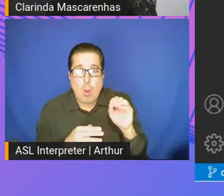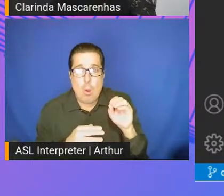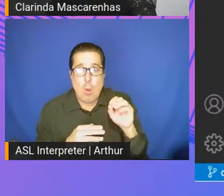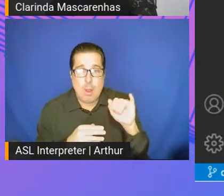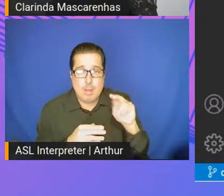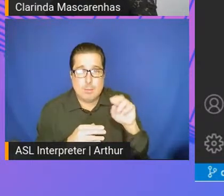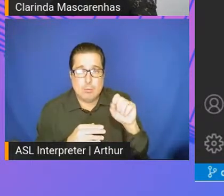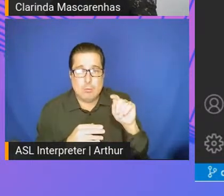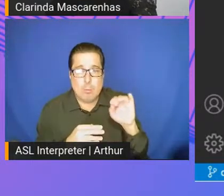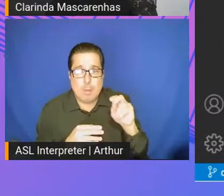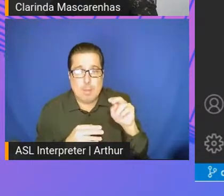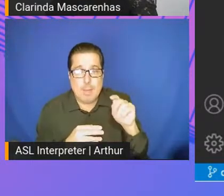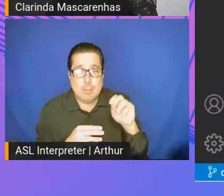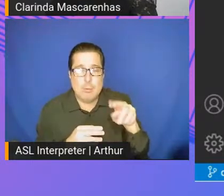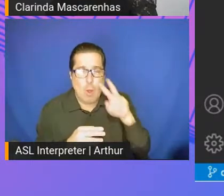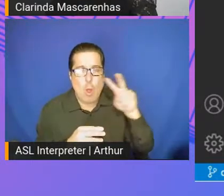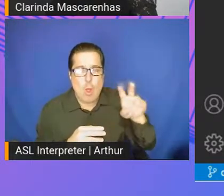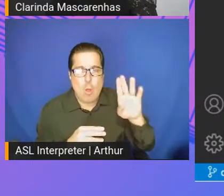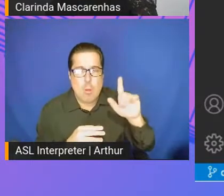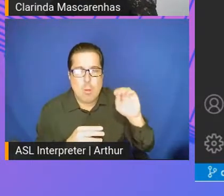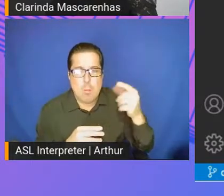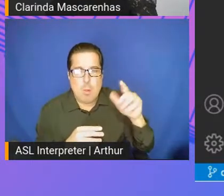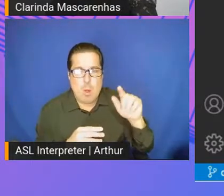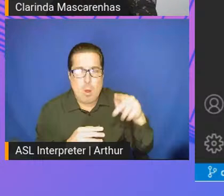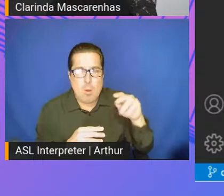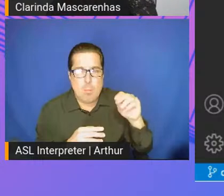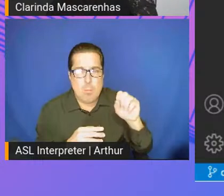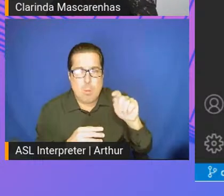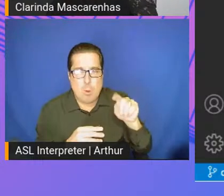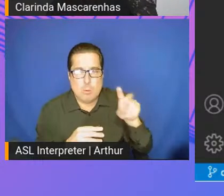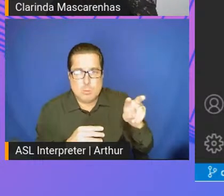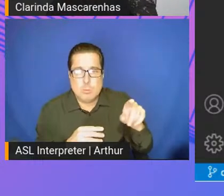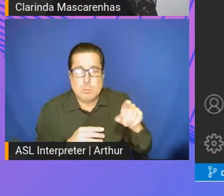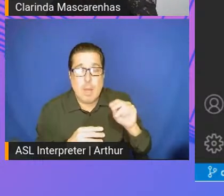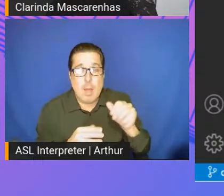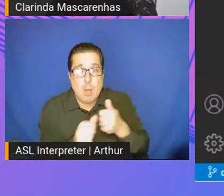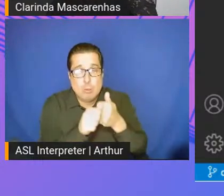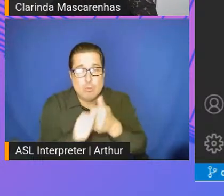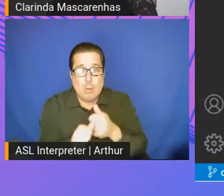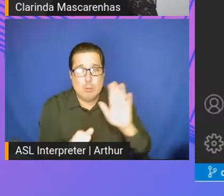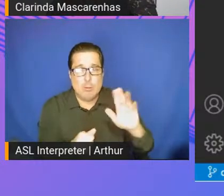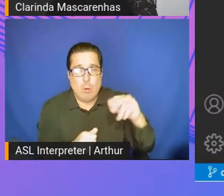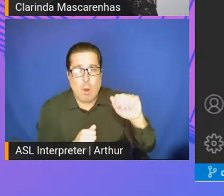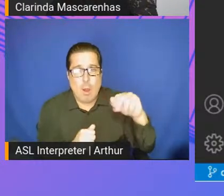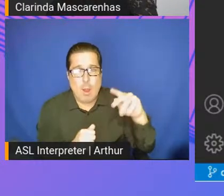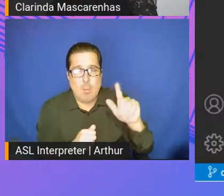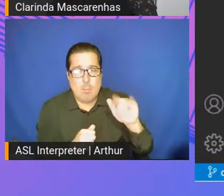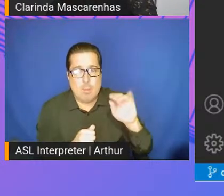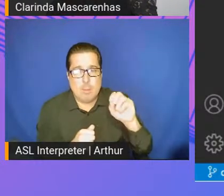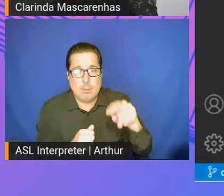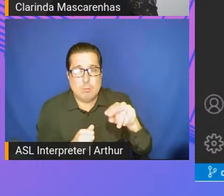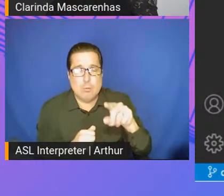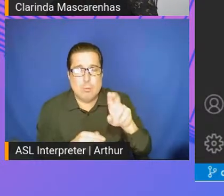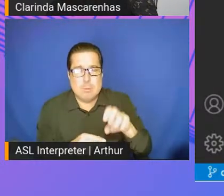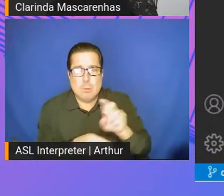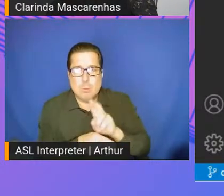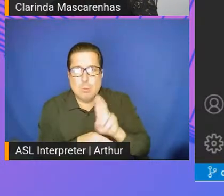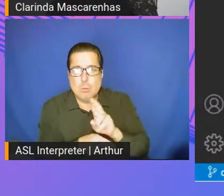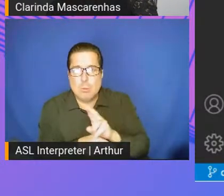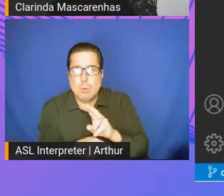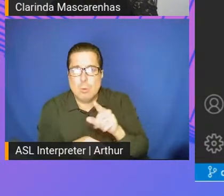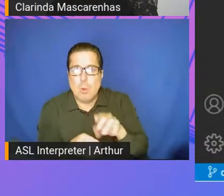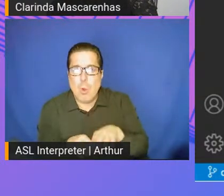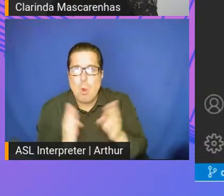our blog post. And to trace your application, you need to install